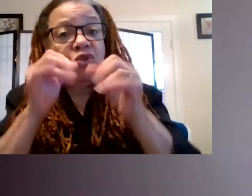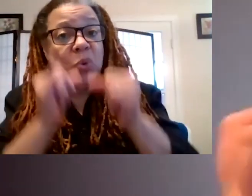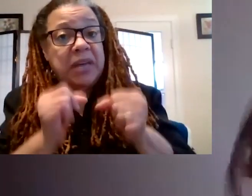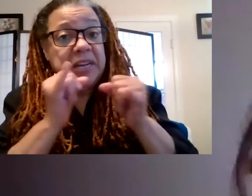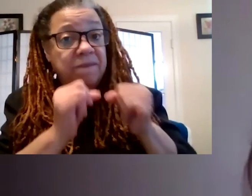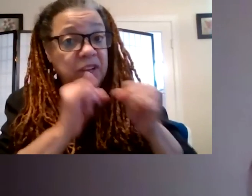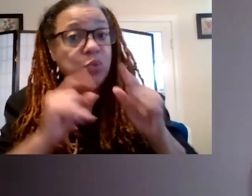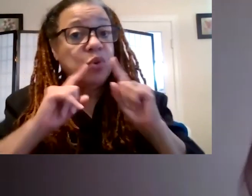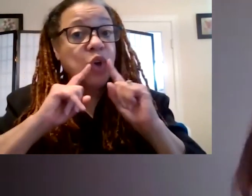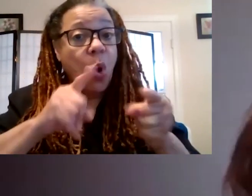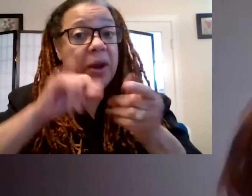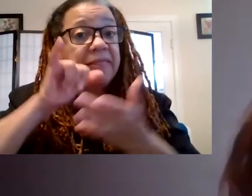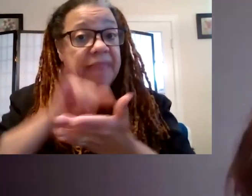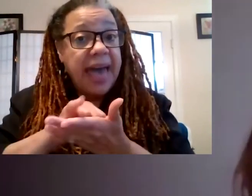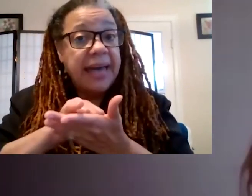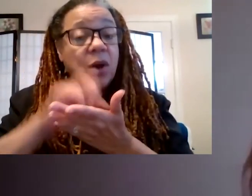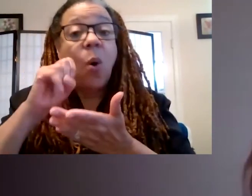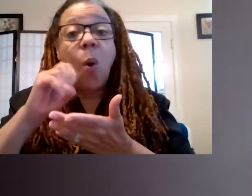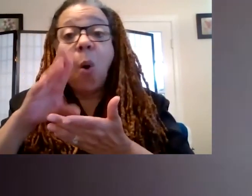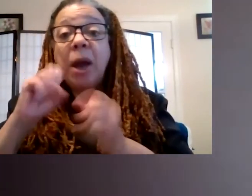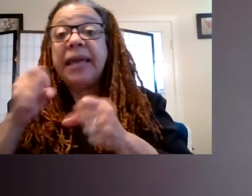individuals order that, or can they order that along with